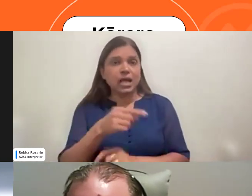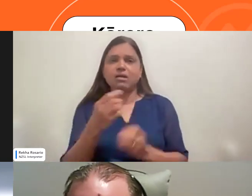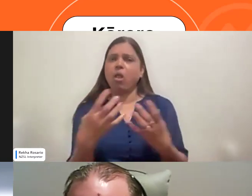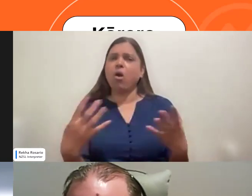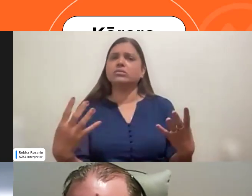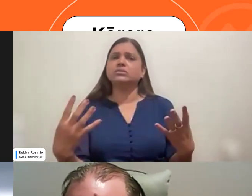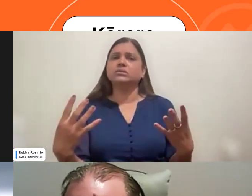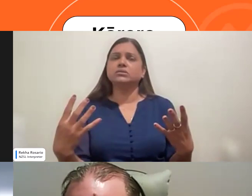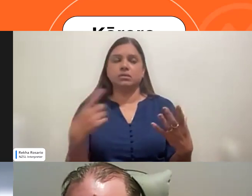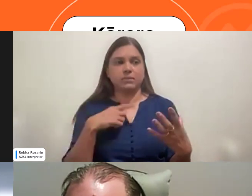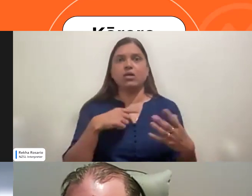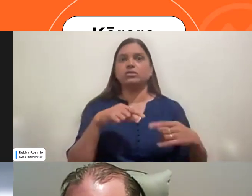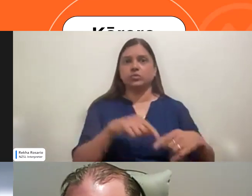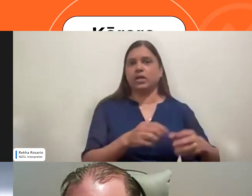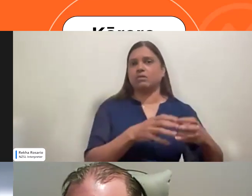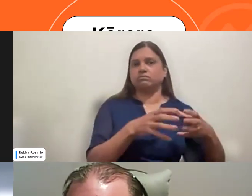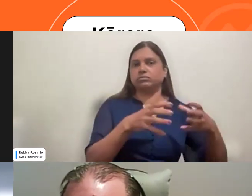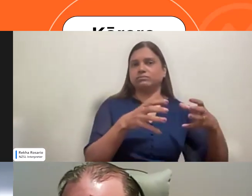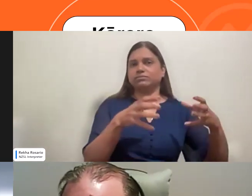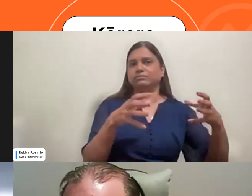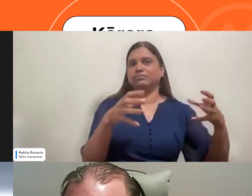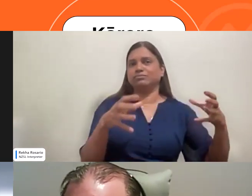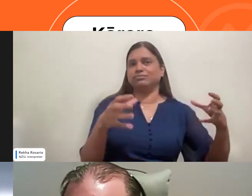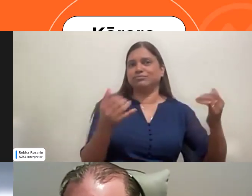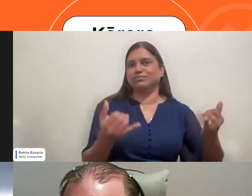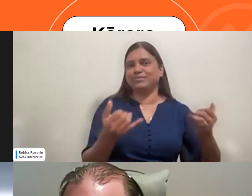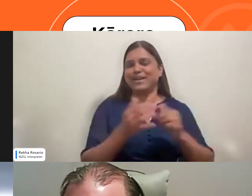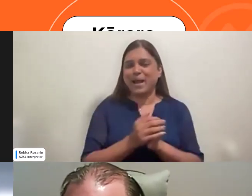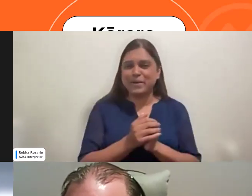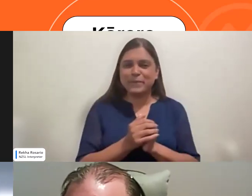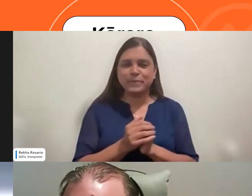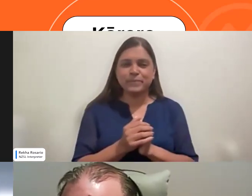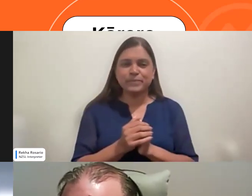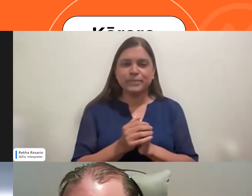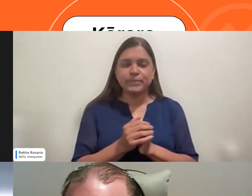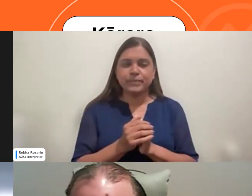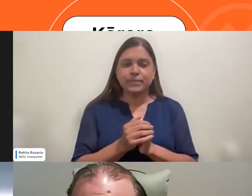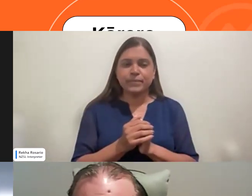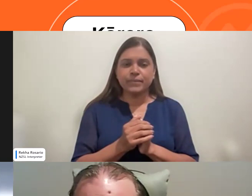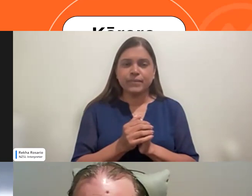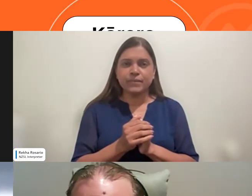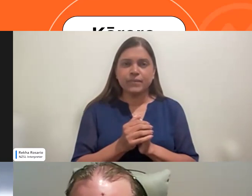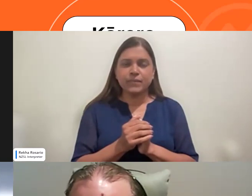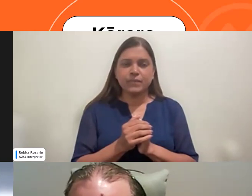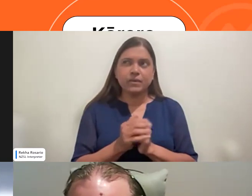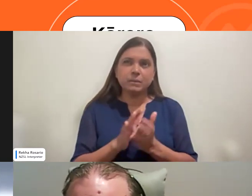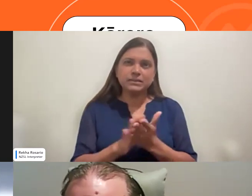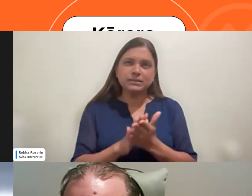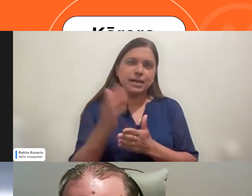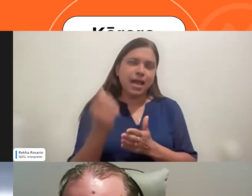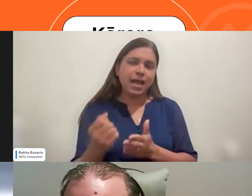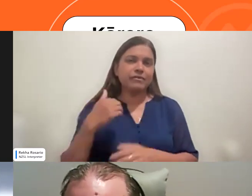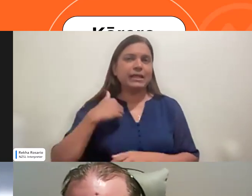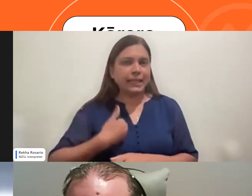our footprint here. And there is both a need and a responsibility to think about